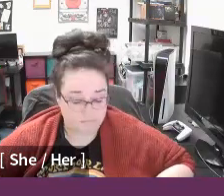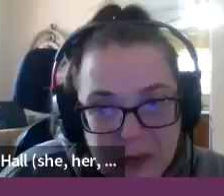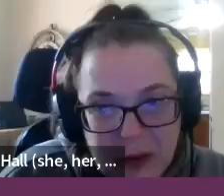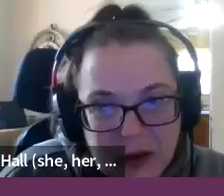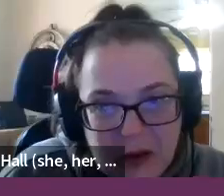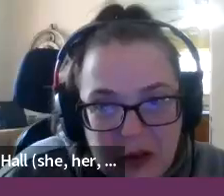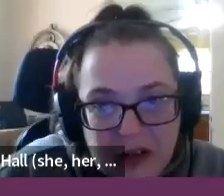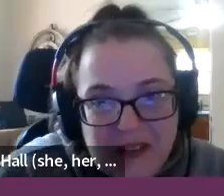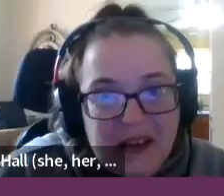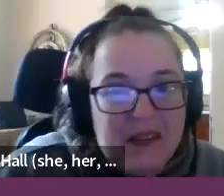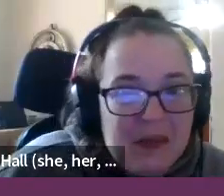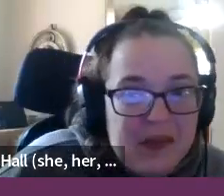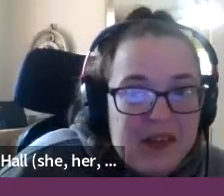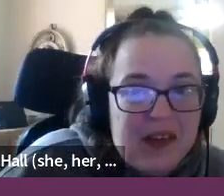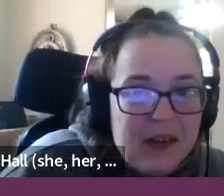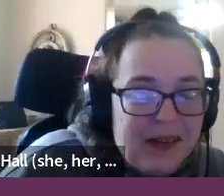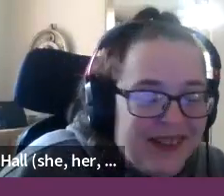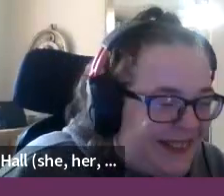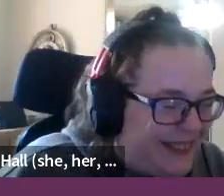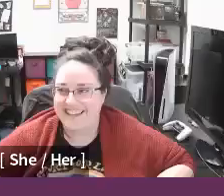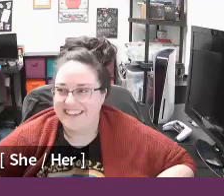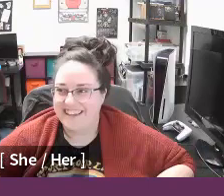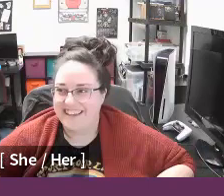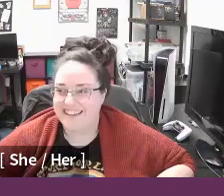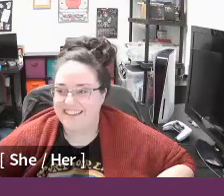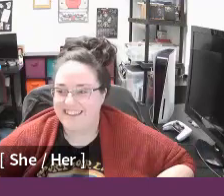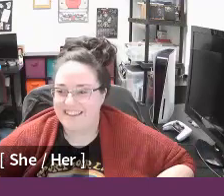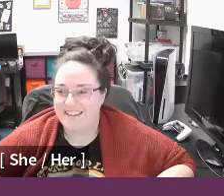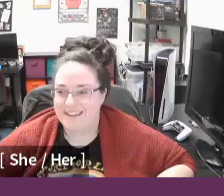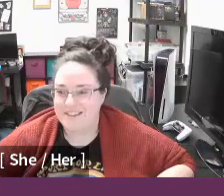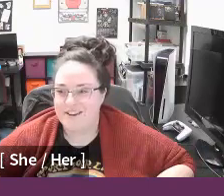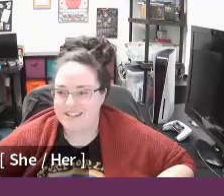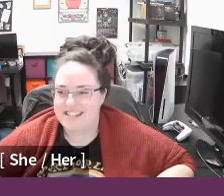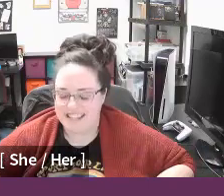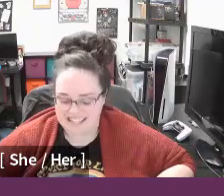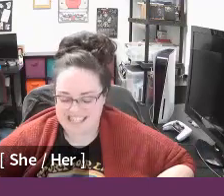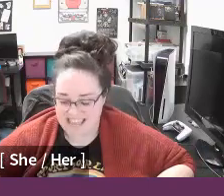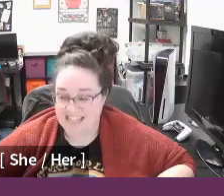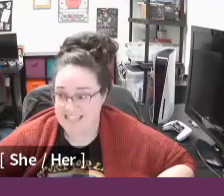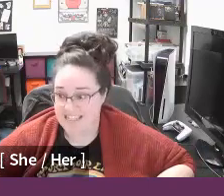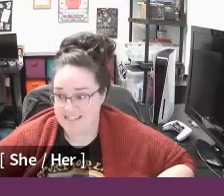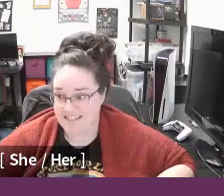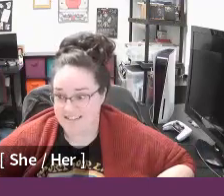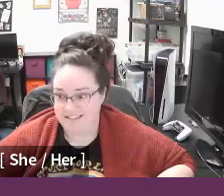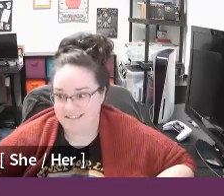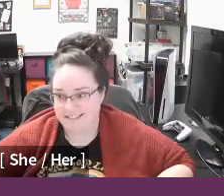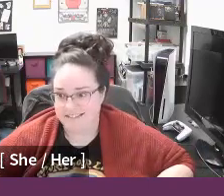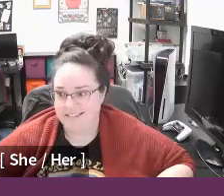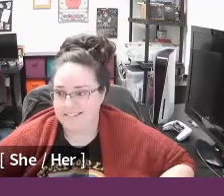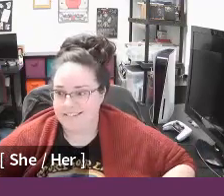Let's give it about another 30 seconds. We'll see. Split the difference. 30 seconds exactly.